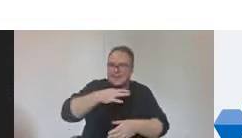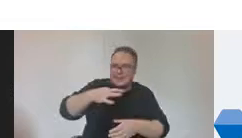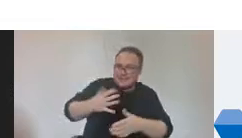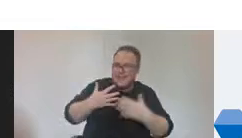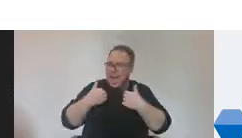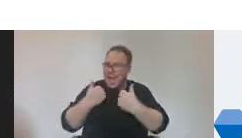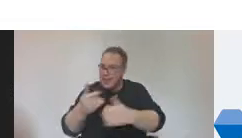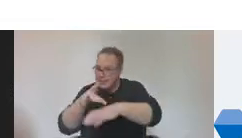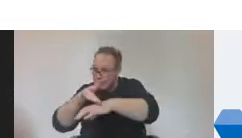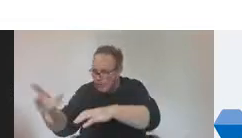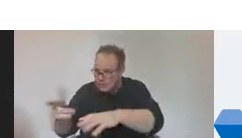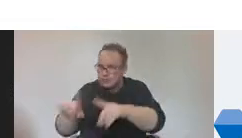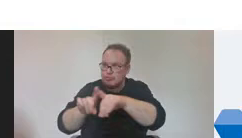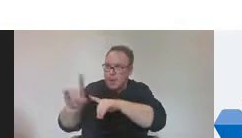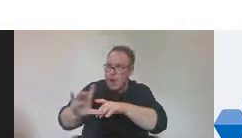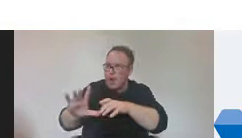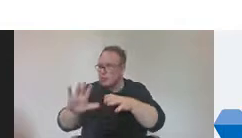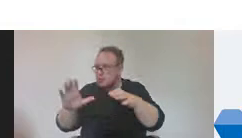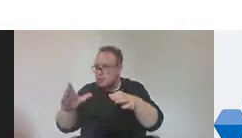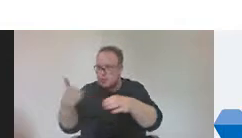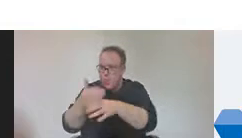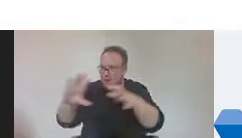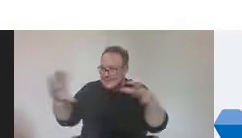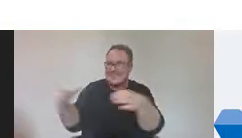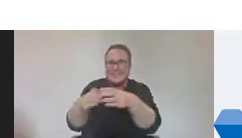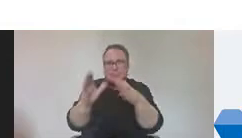team, focusing on our patients,